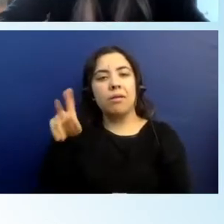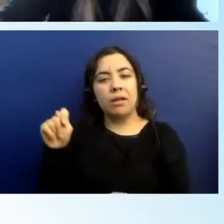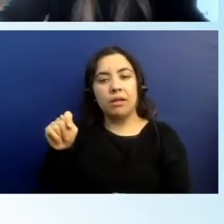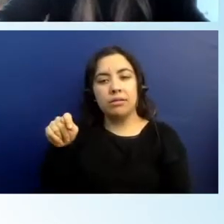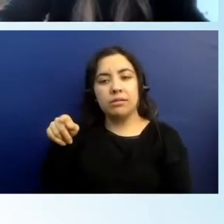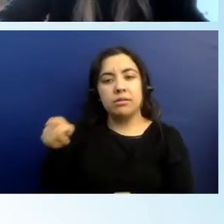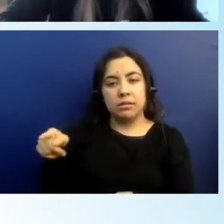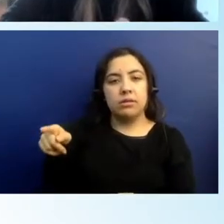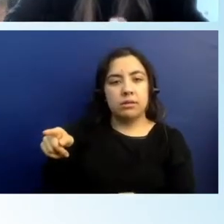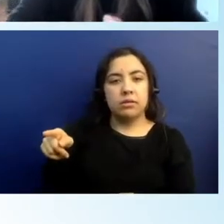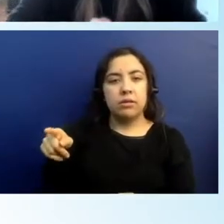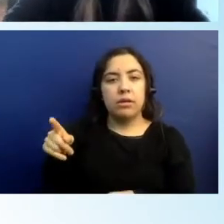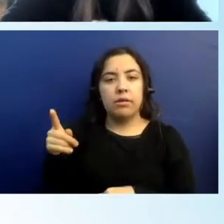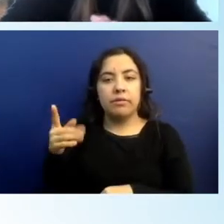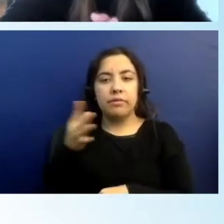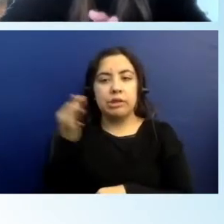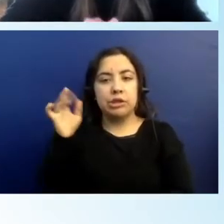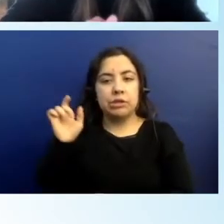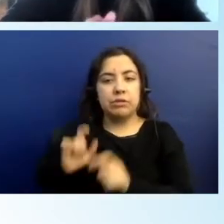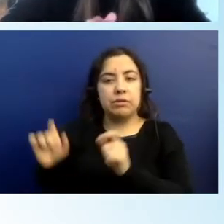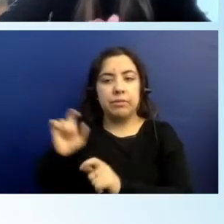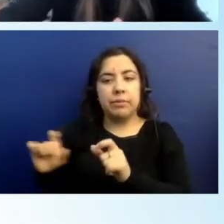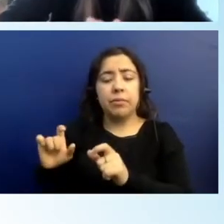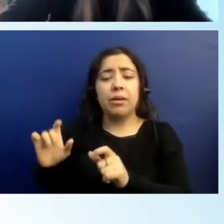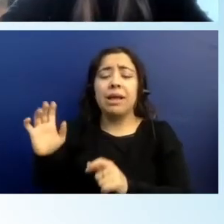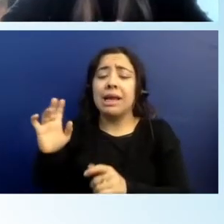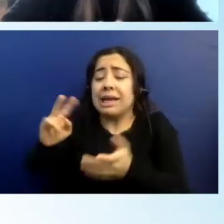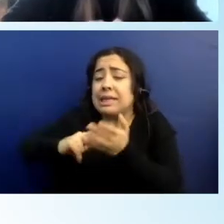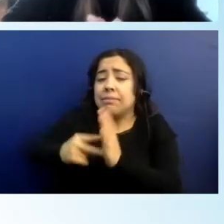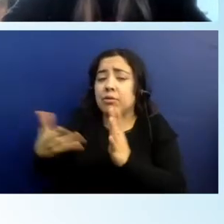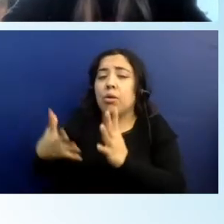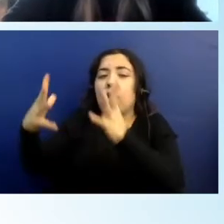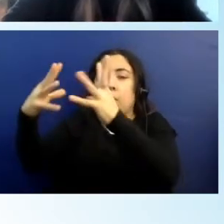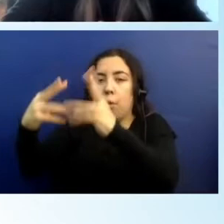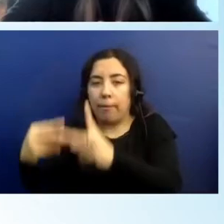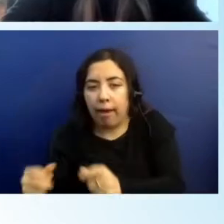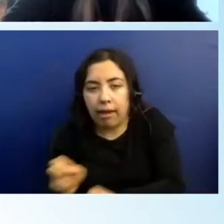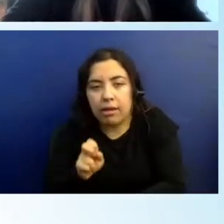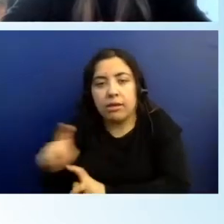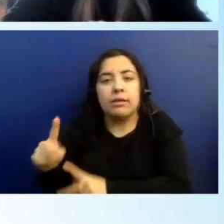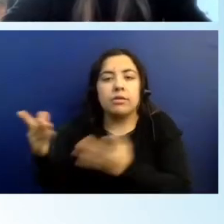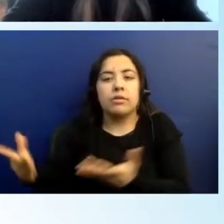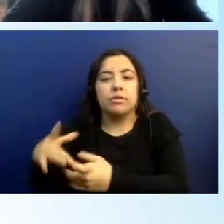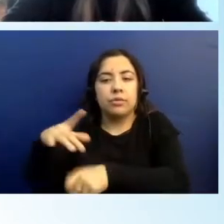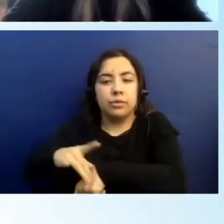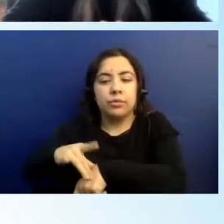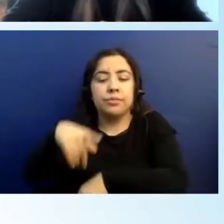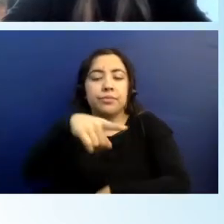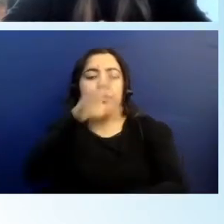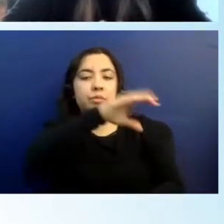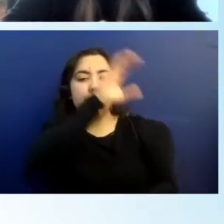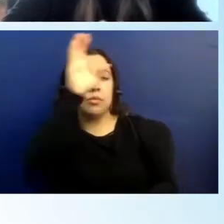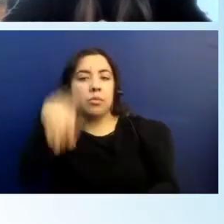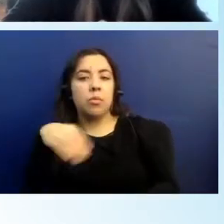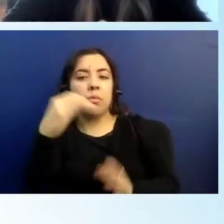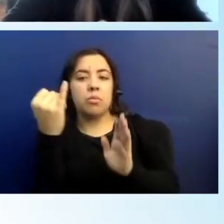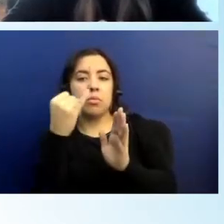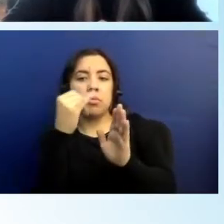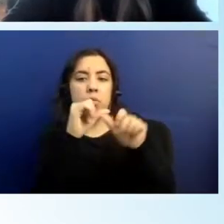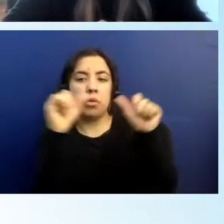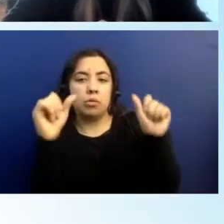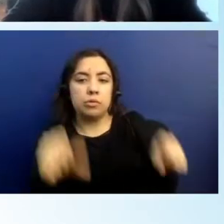At the Chicago Architecture Biennial, I did the same thing But I set it on top of a platform mound,